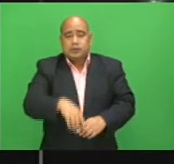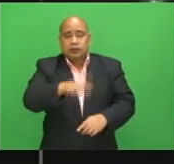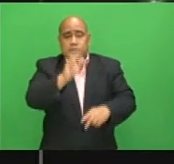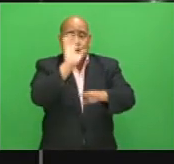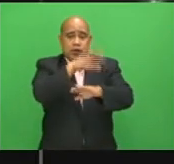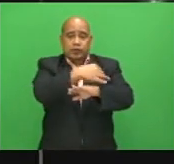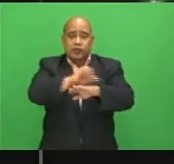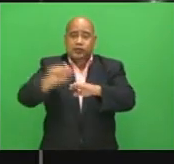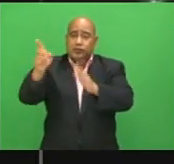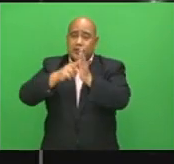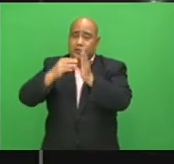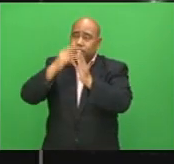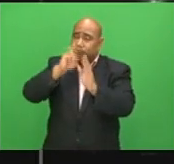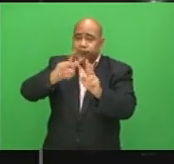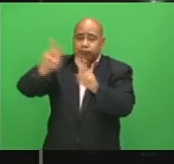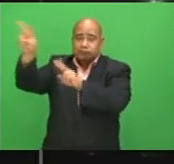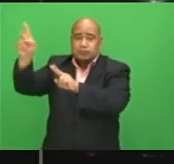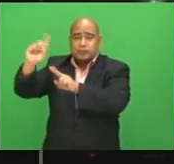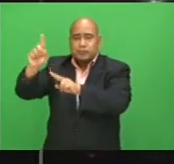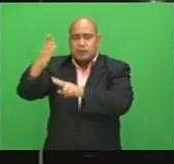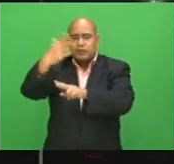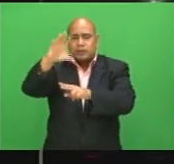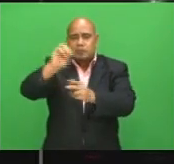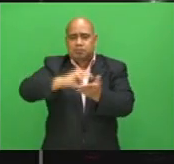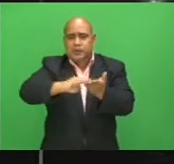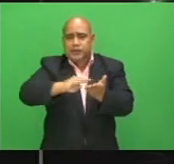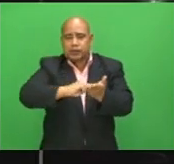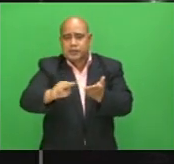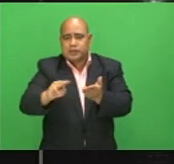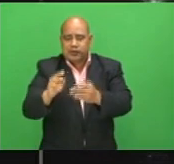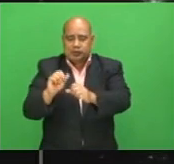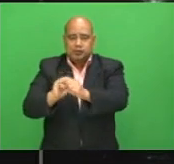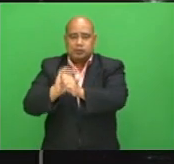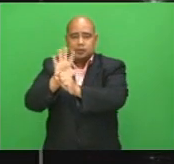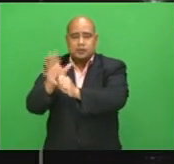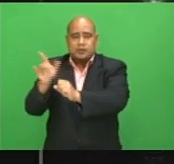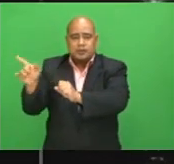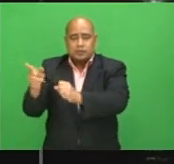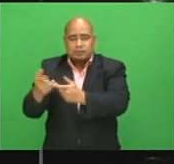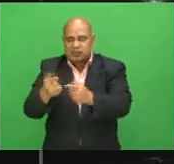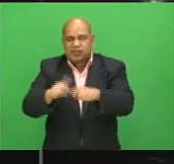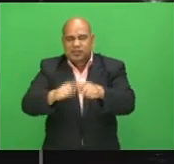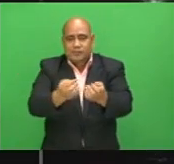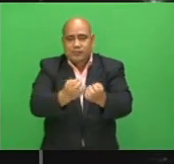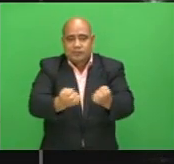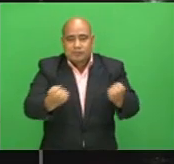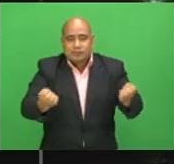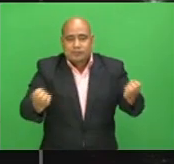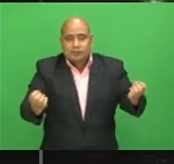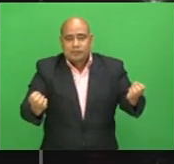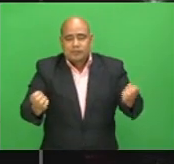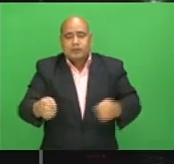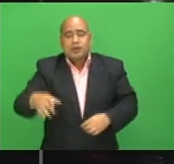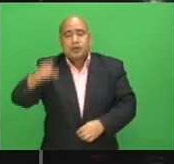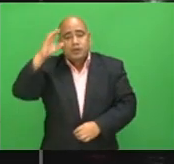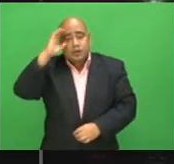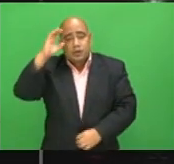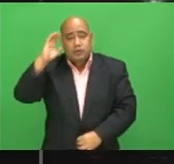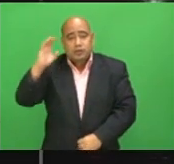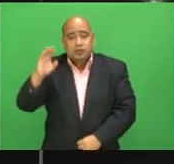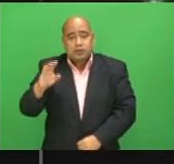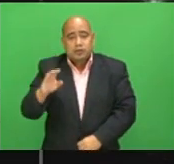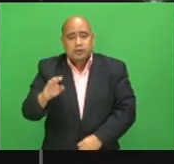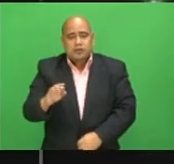$150 million on COVID-19 protective equipment on its borders. As the country scrambles to fix gaps in border